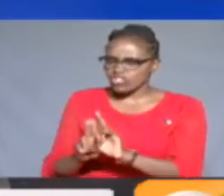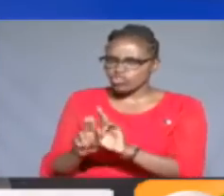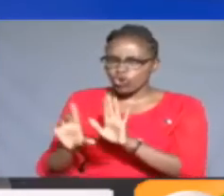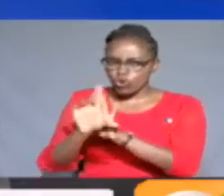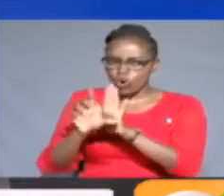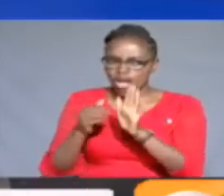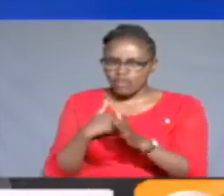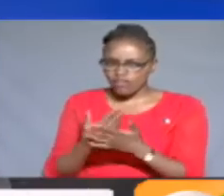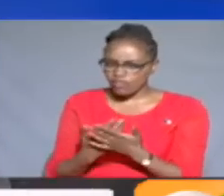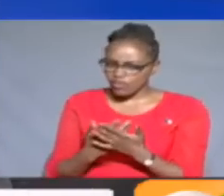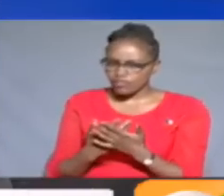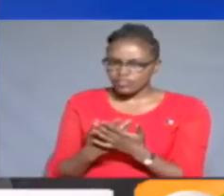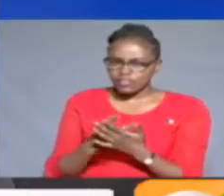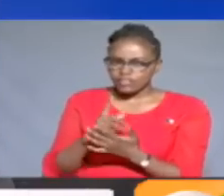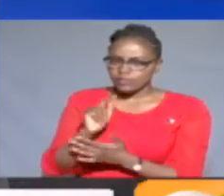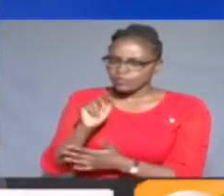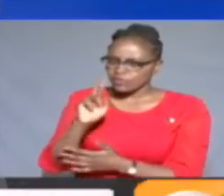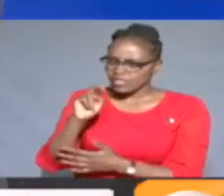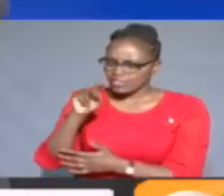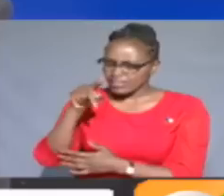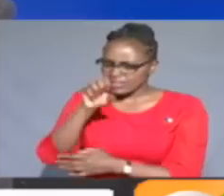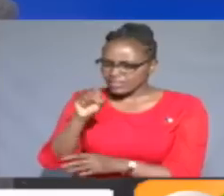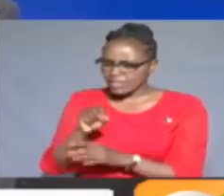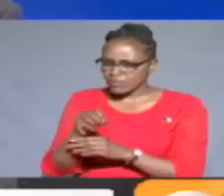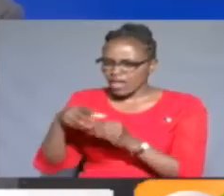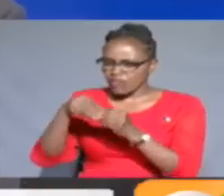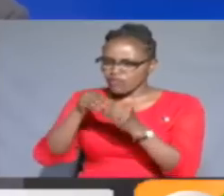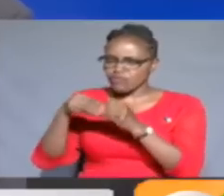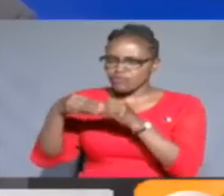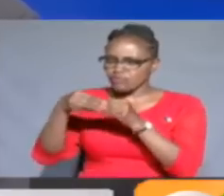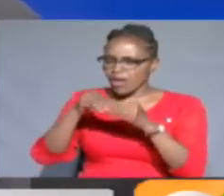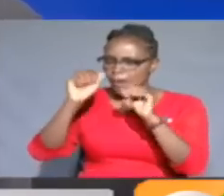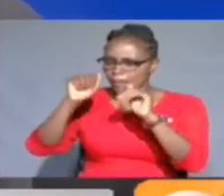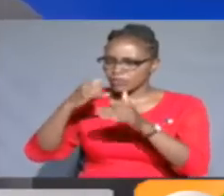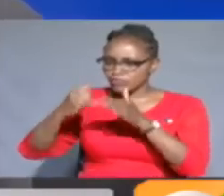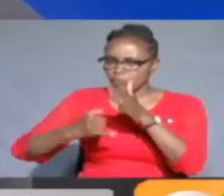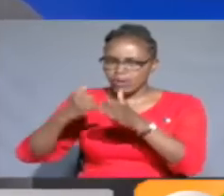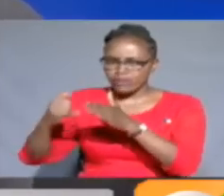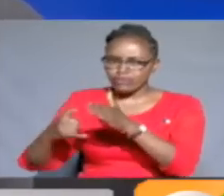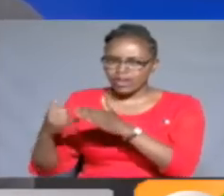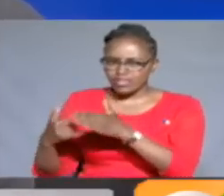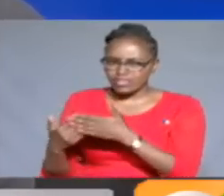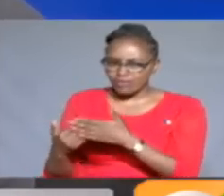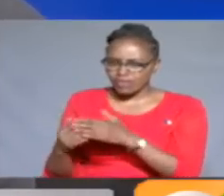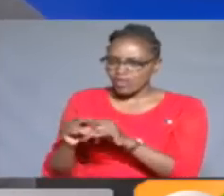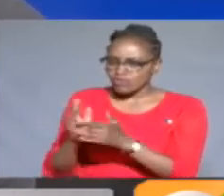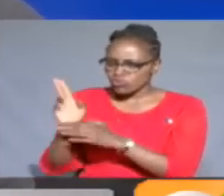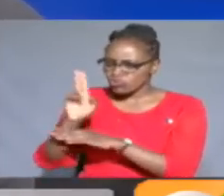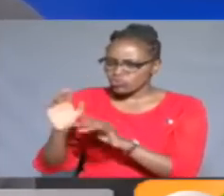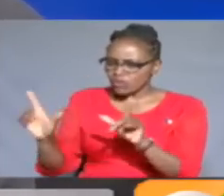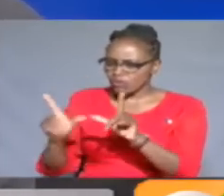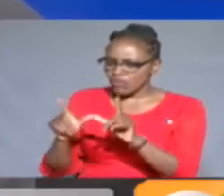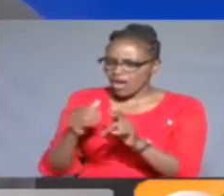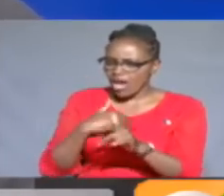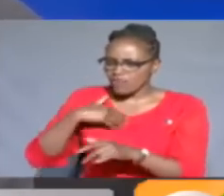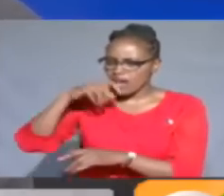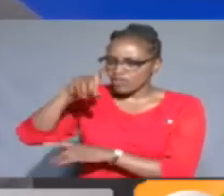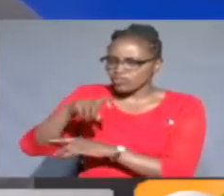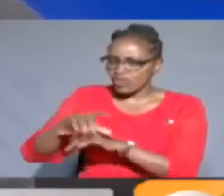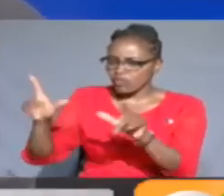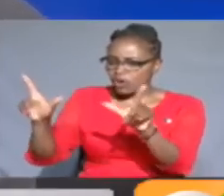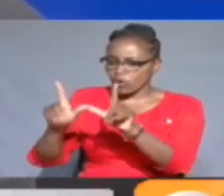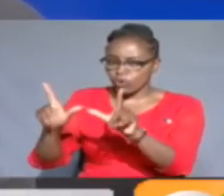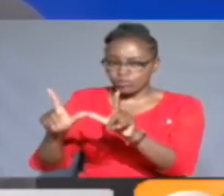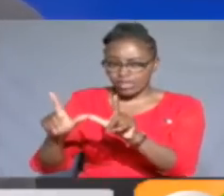what they call TRIPS, like flexibilities, where you can even manufacture on license. You can have compulsory